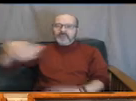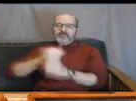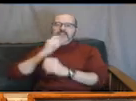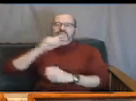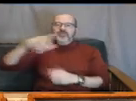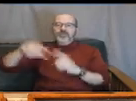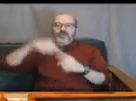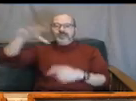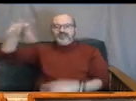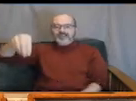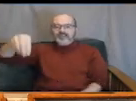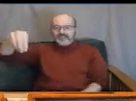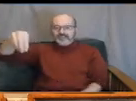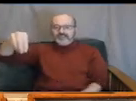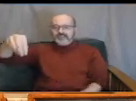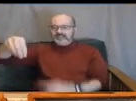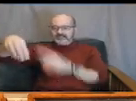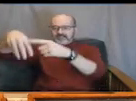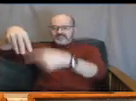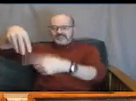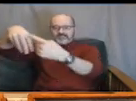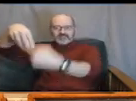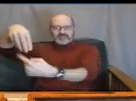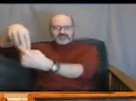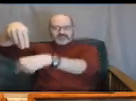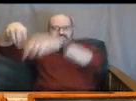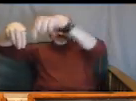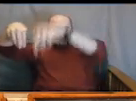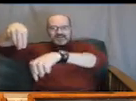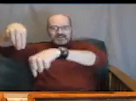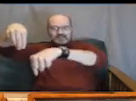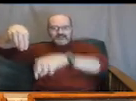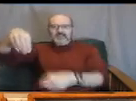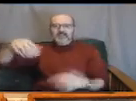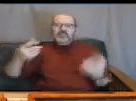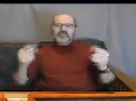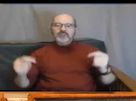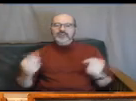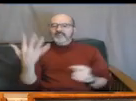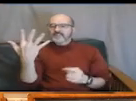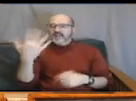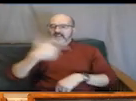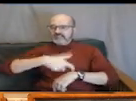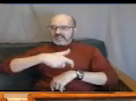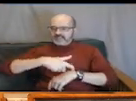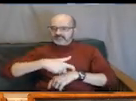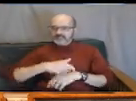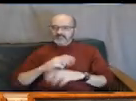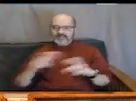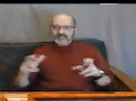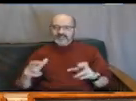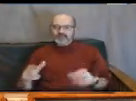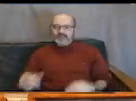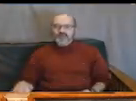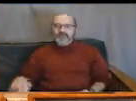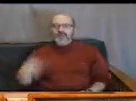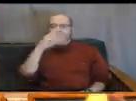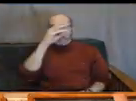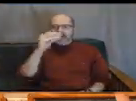sure when you're catching it, your fingertips are down. Let's try that 5 times, Mr. Ade. Yes, Ready? please. Let's